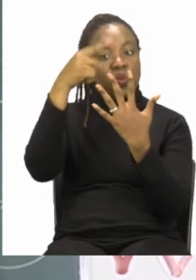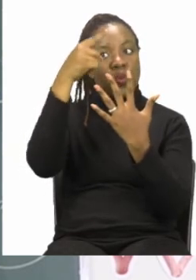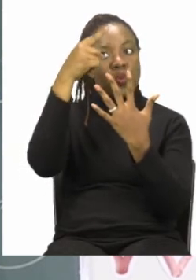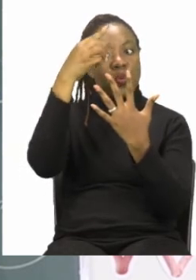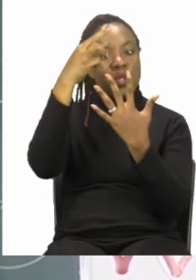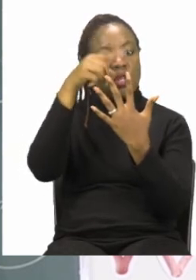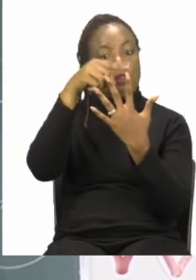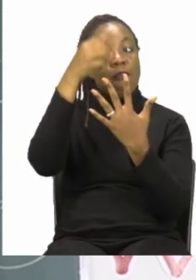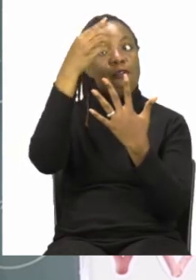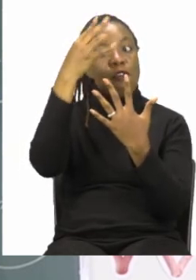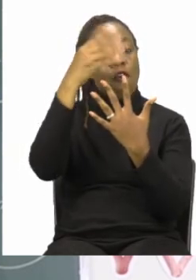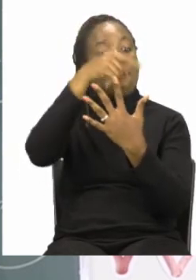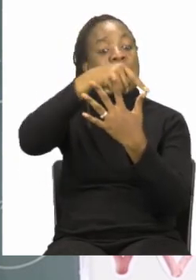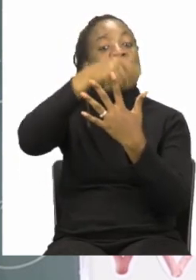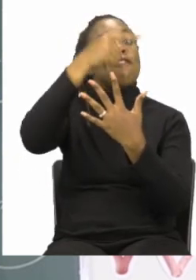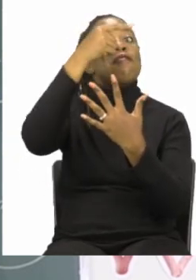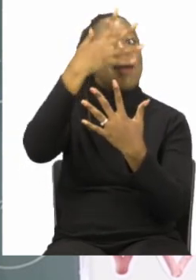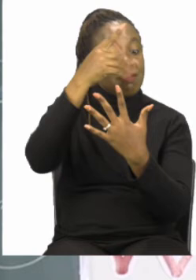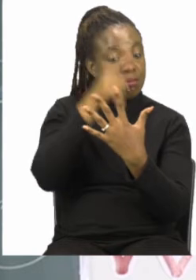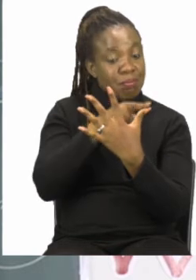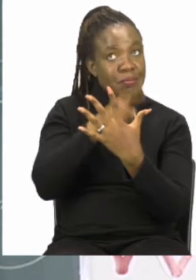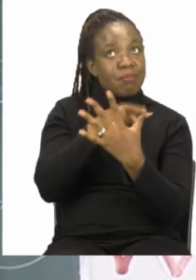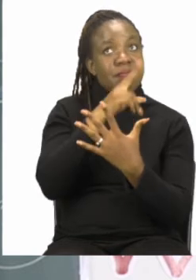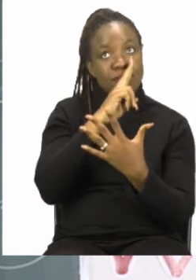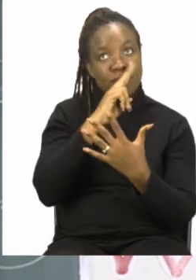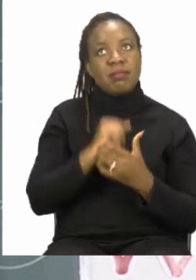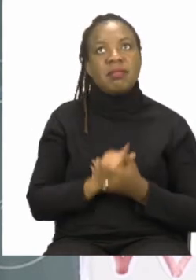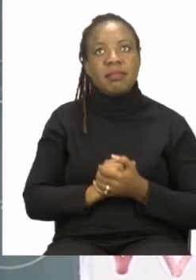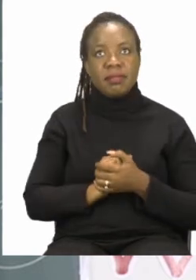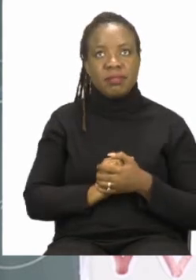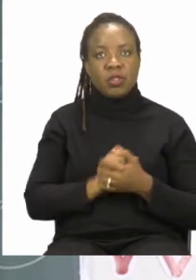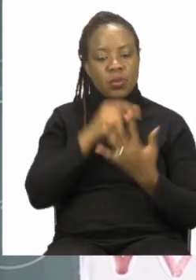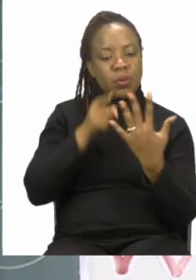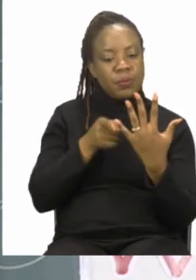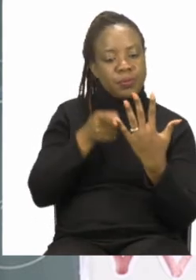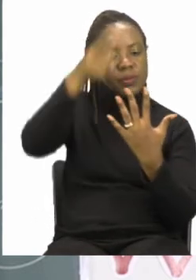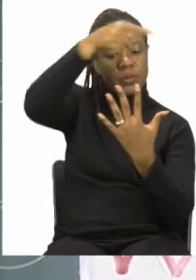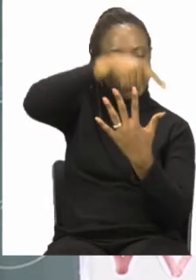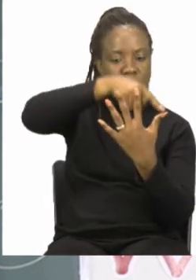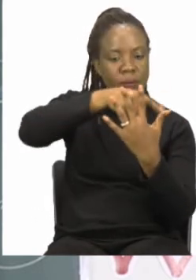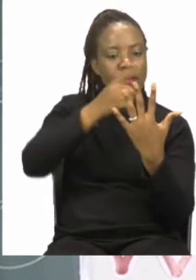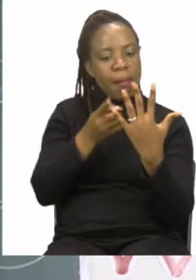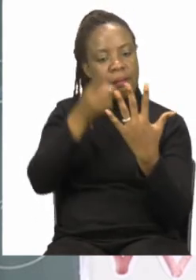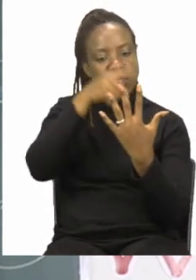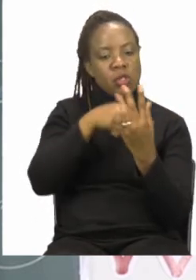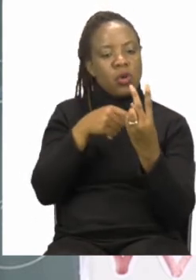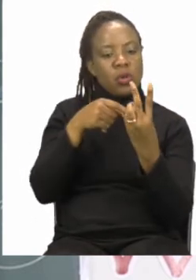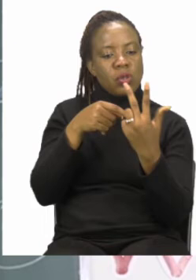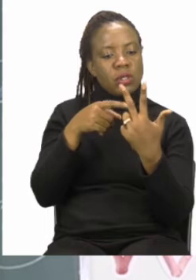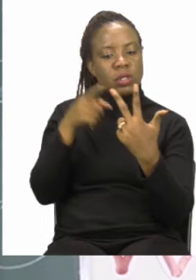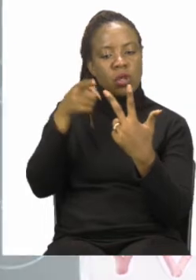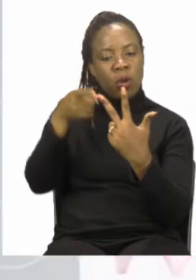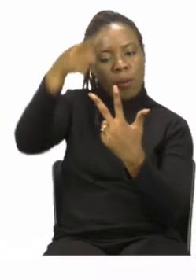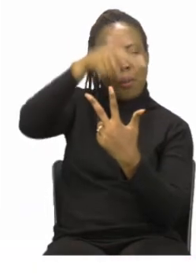thumb. So take your time, count out loud when you're skip counting. When you're done with your skip counting, you move on